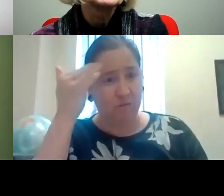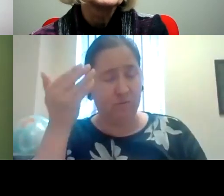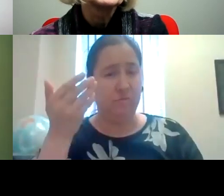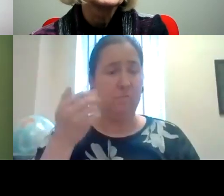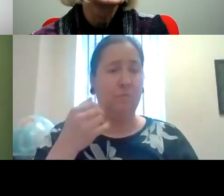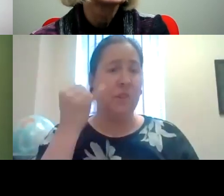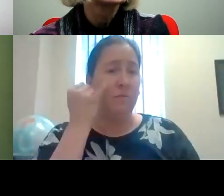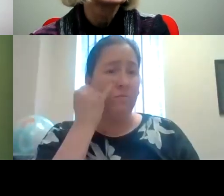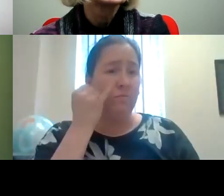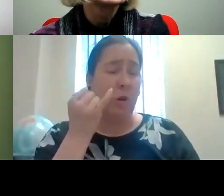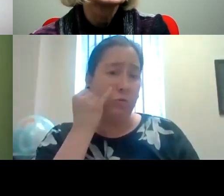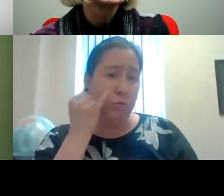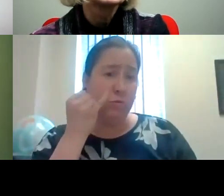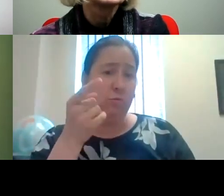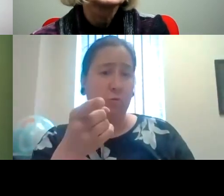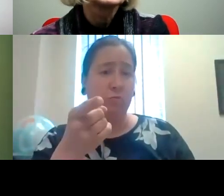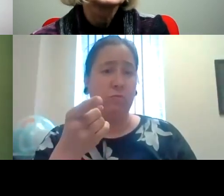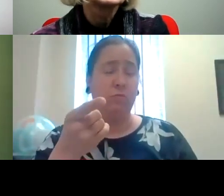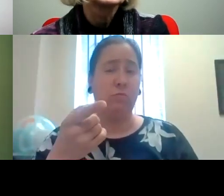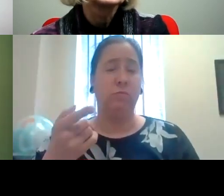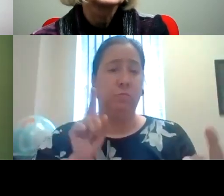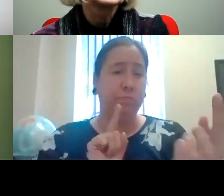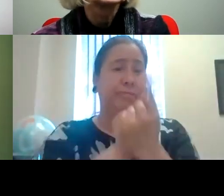about, about the awareness piece.